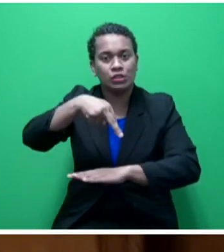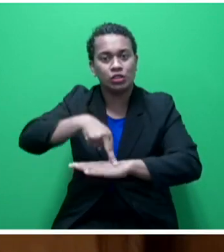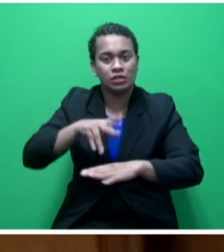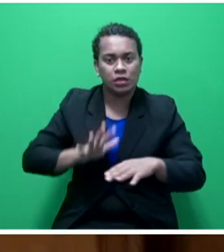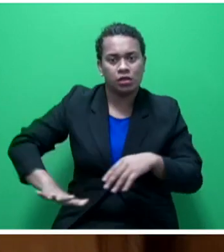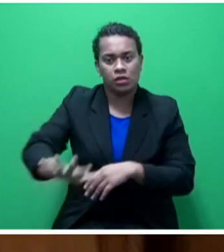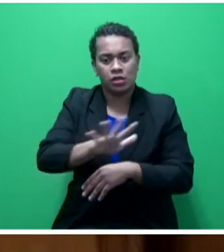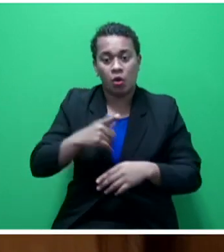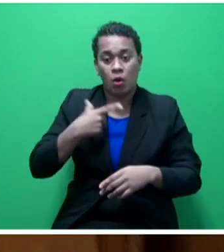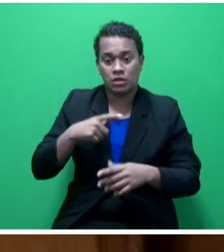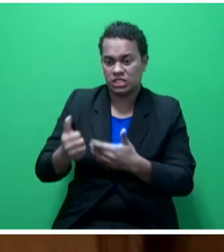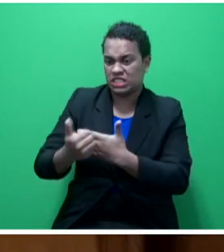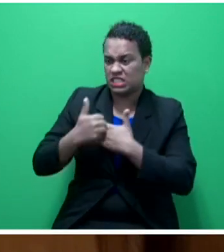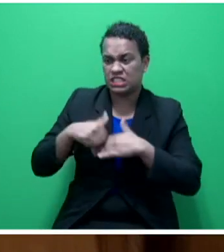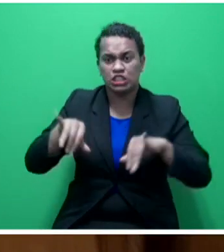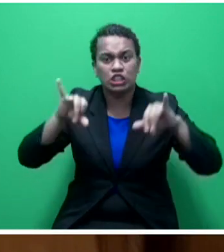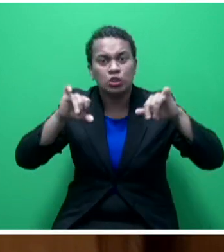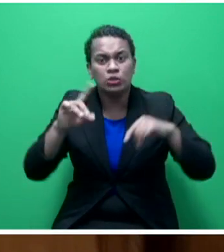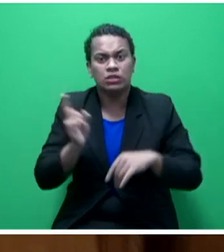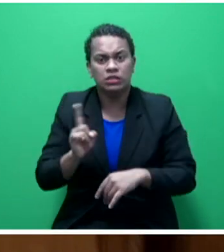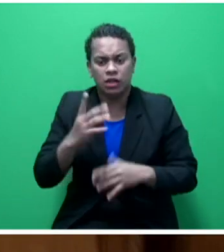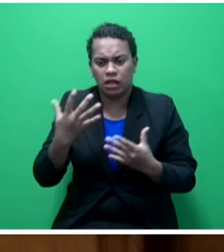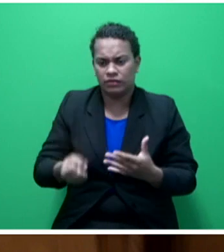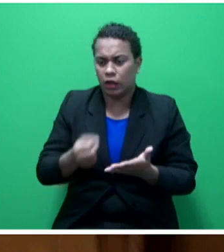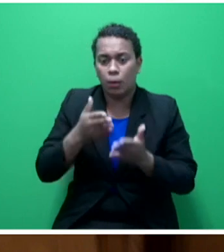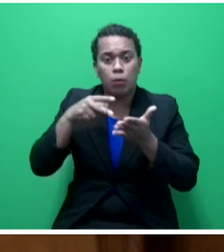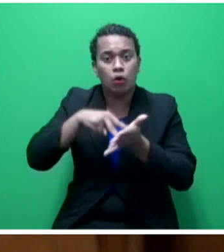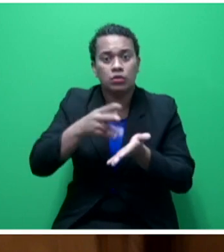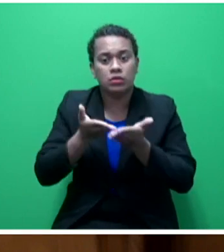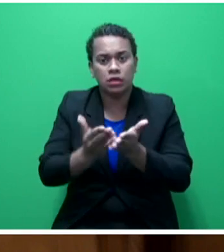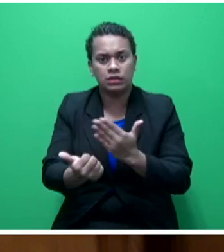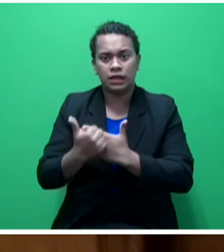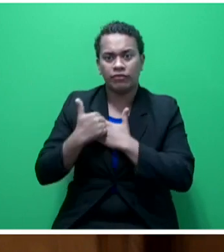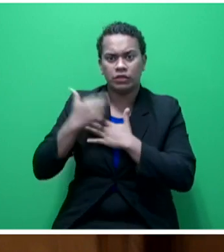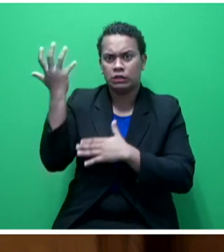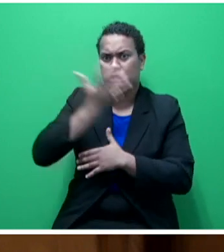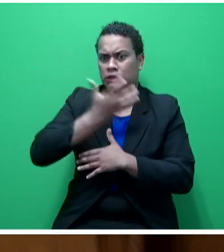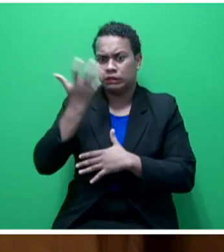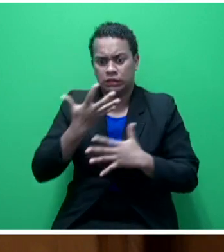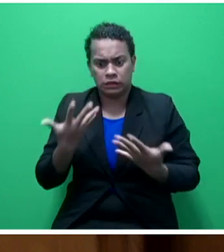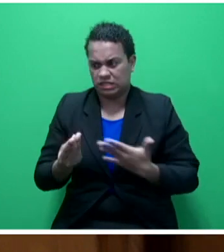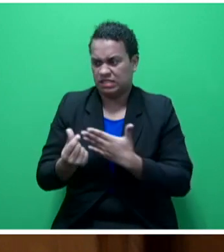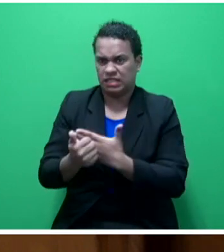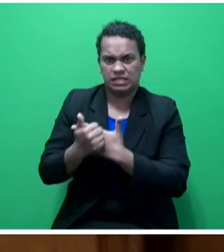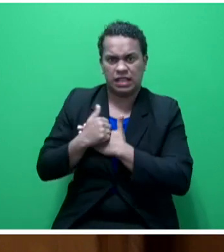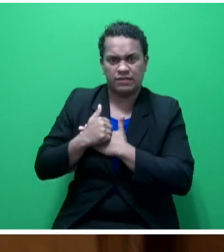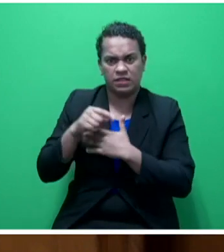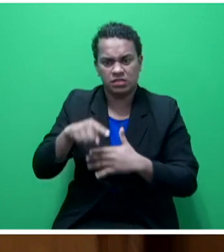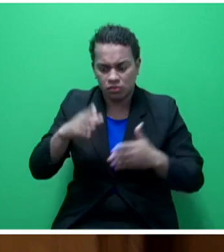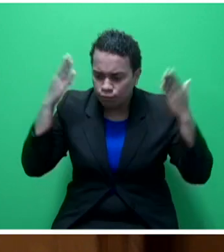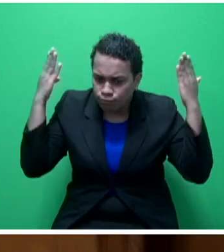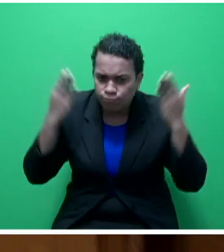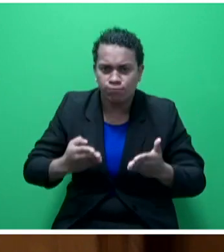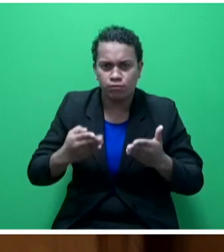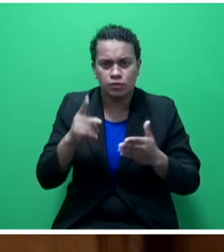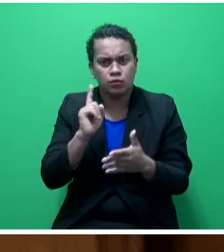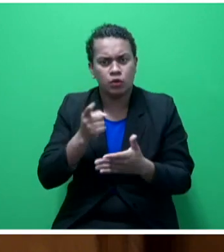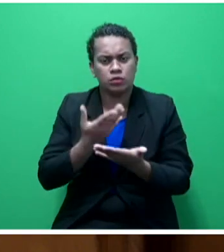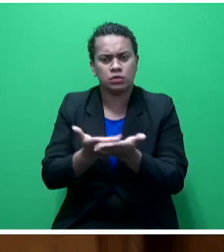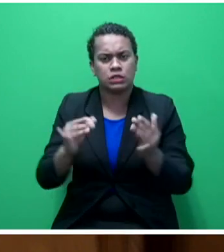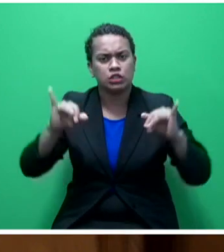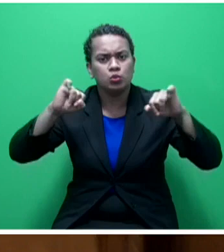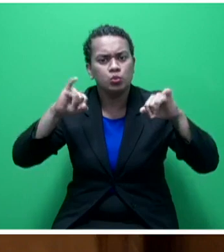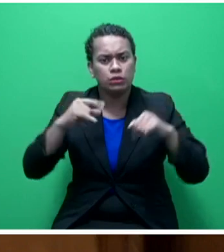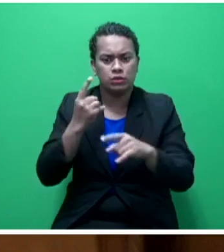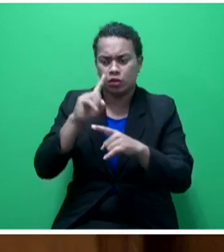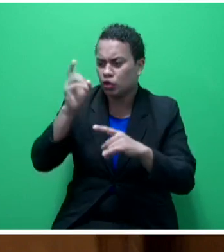of observers and crew, the ministers called for greater attention to be given to the issue of observer